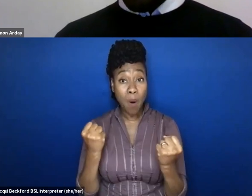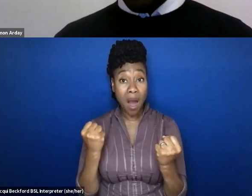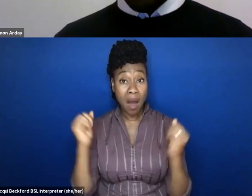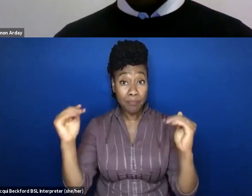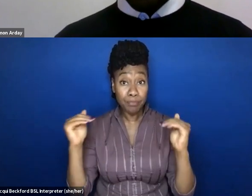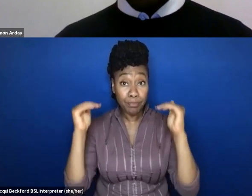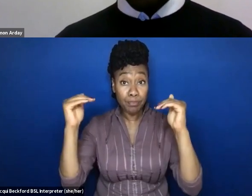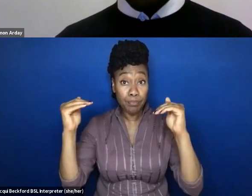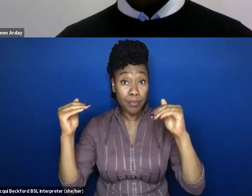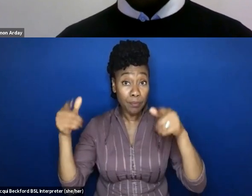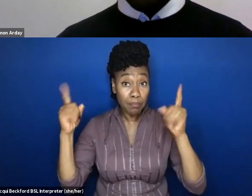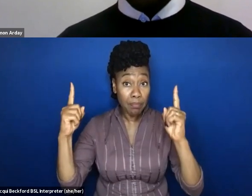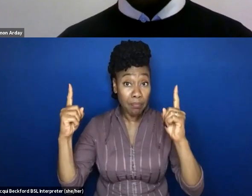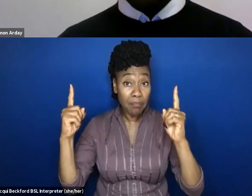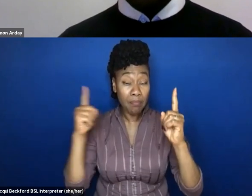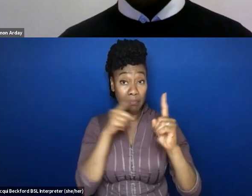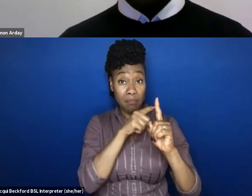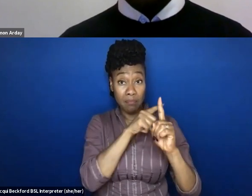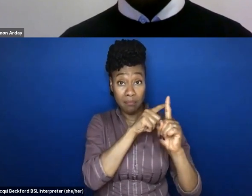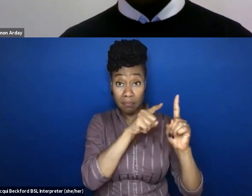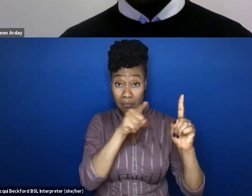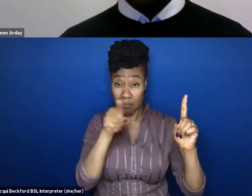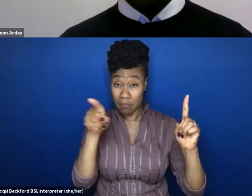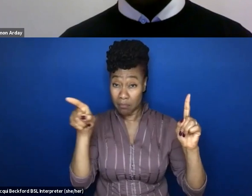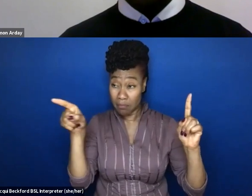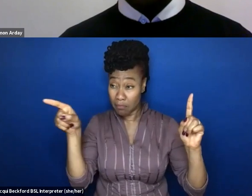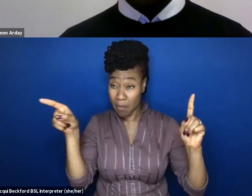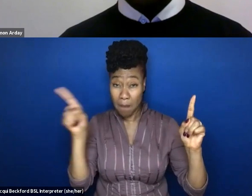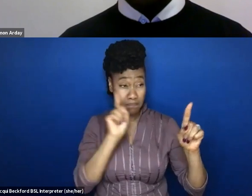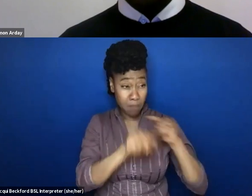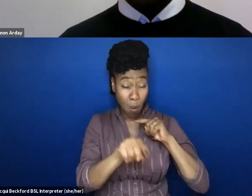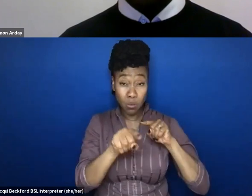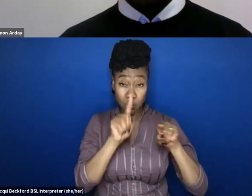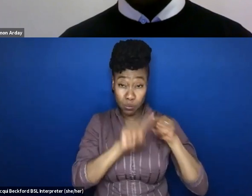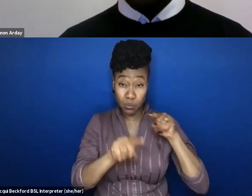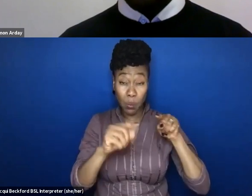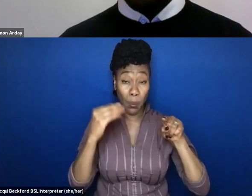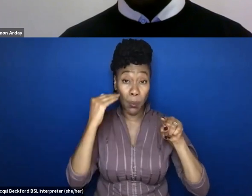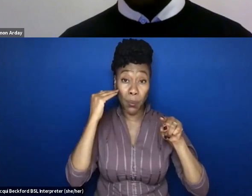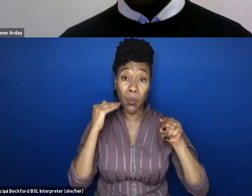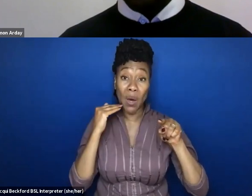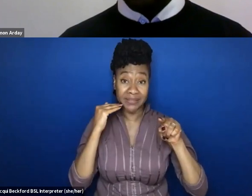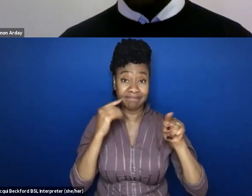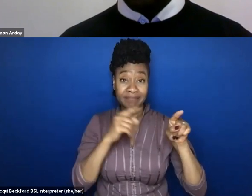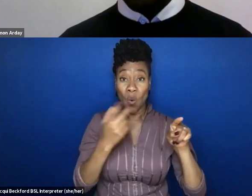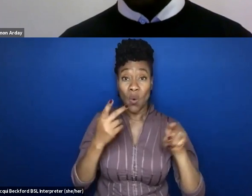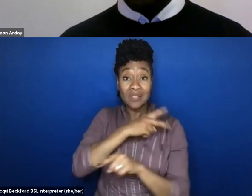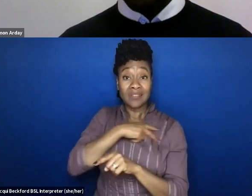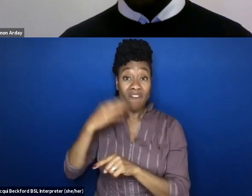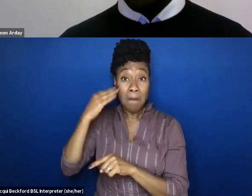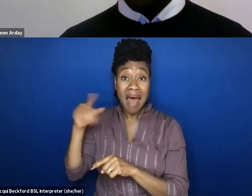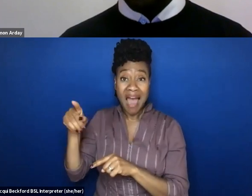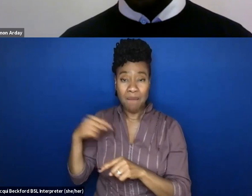white, and I can see the racism still have a play in their lives, in the sense of, you